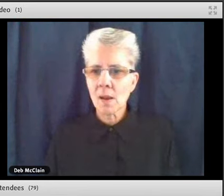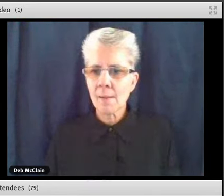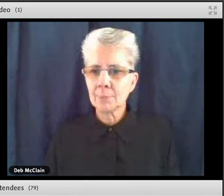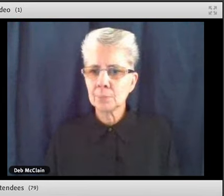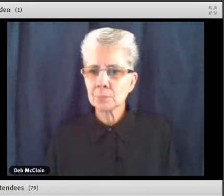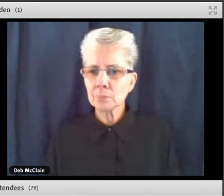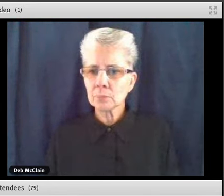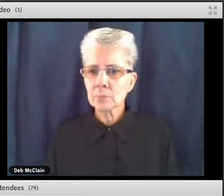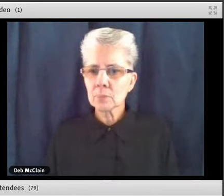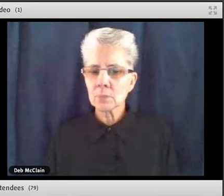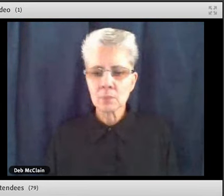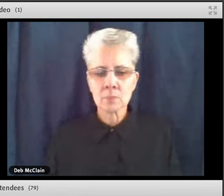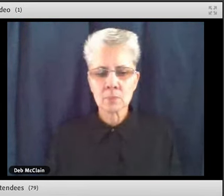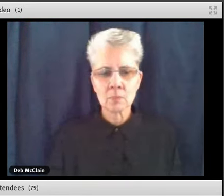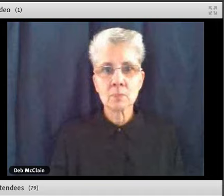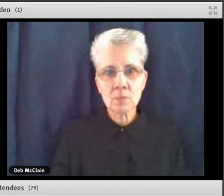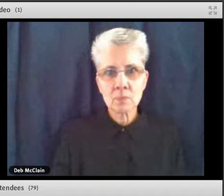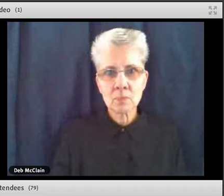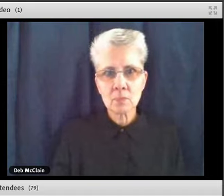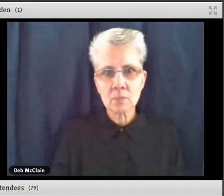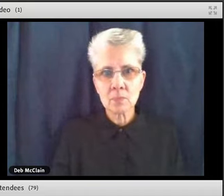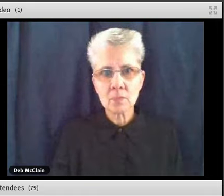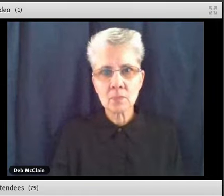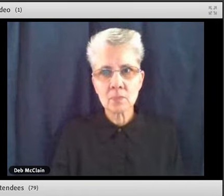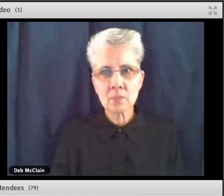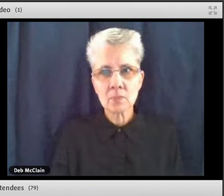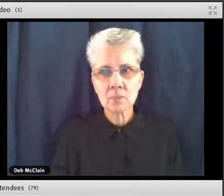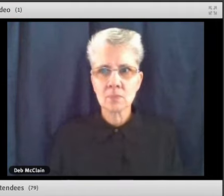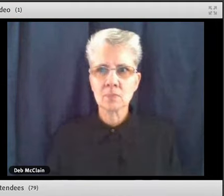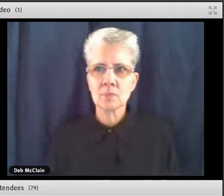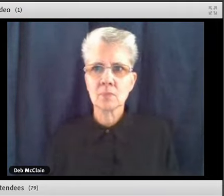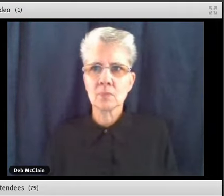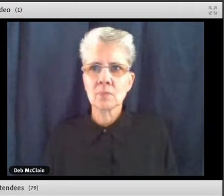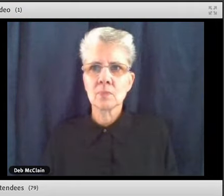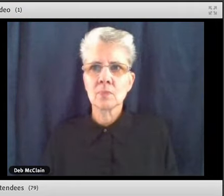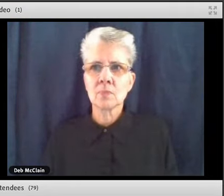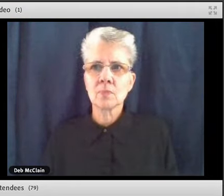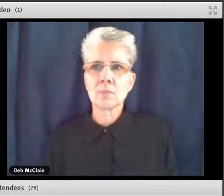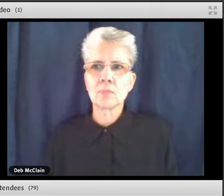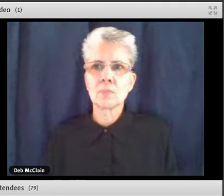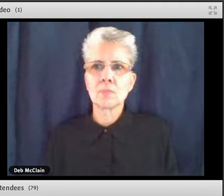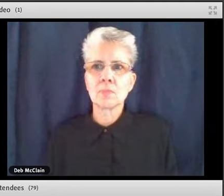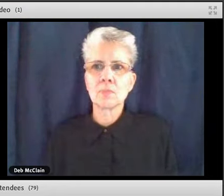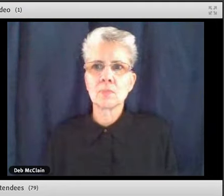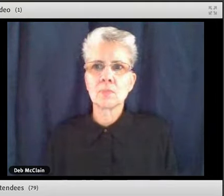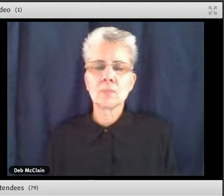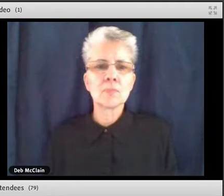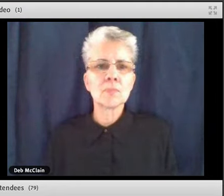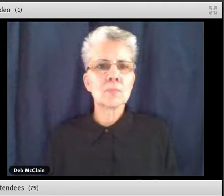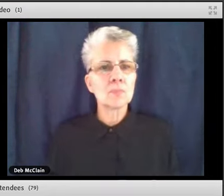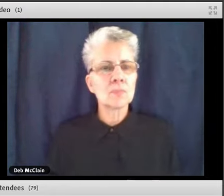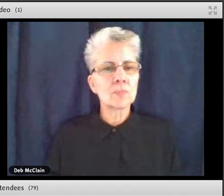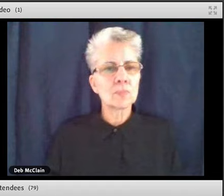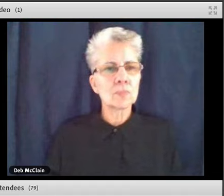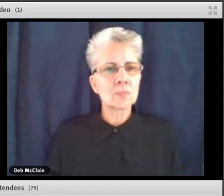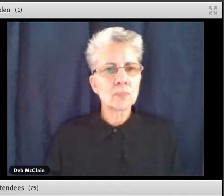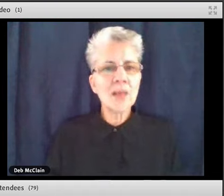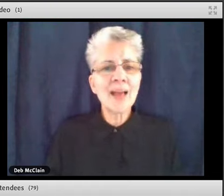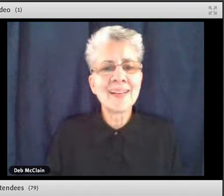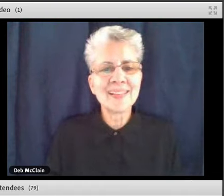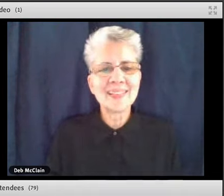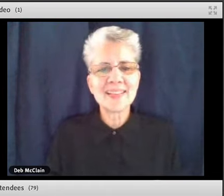of form it into academic resources during COVID-19 situation. So here's some things, here's how you